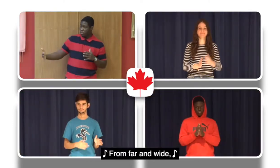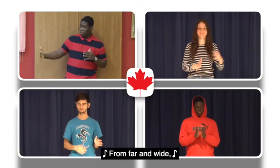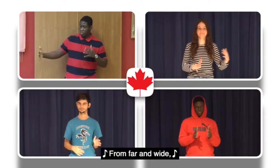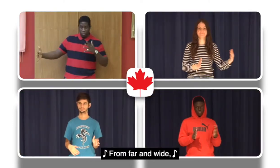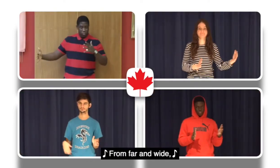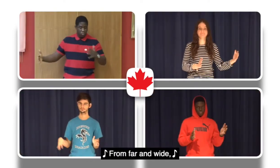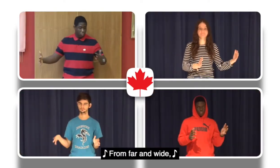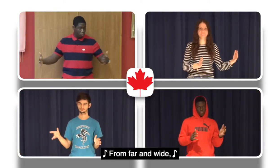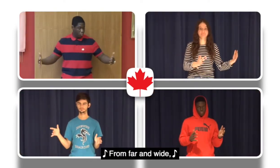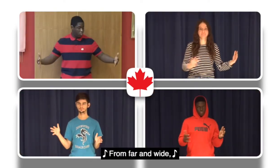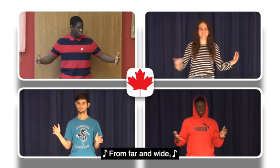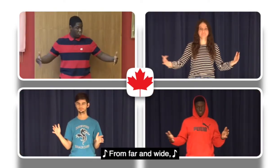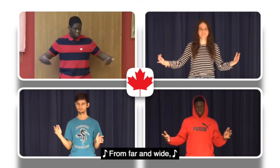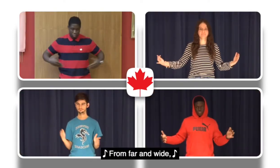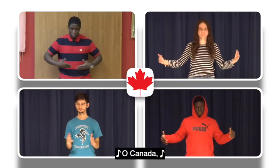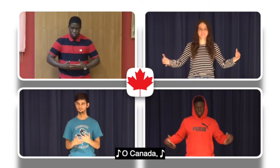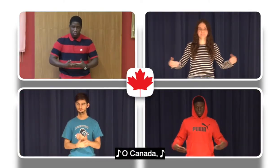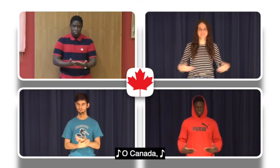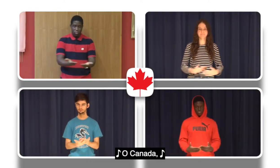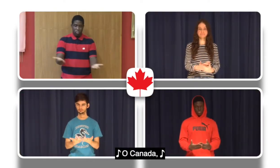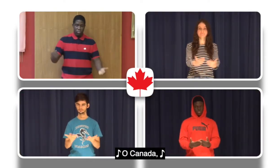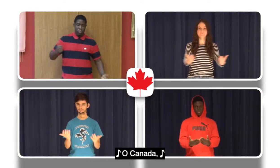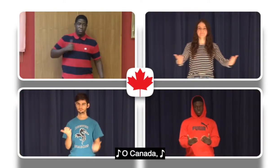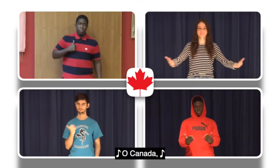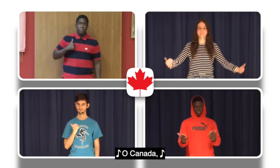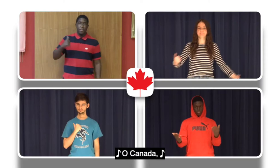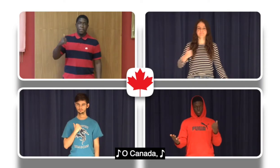From far and wide, O